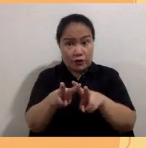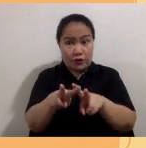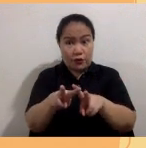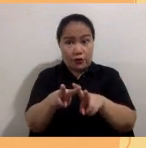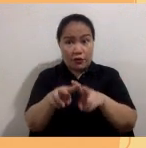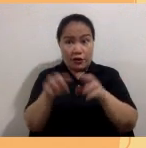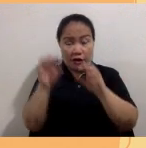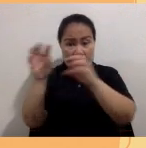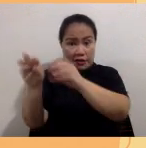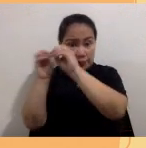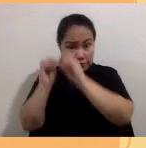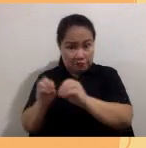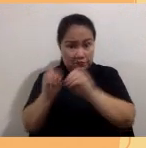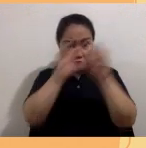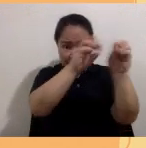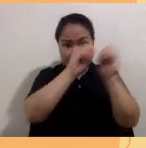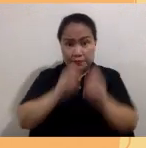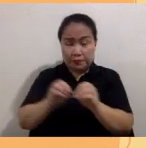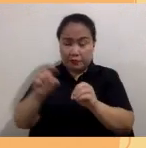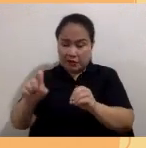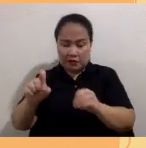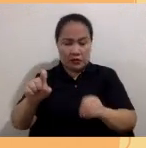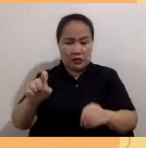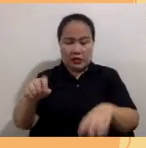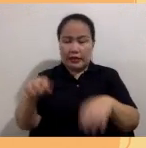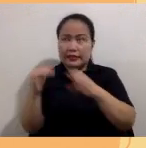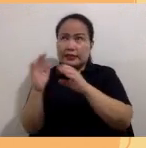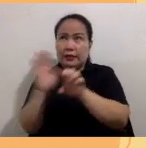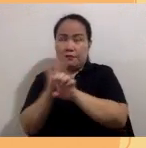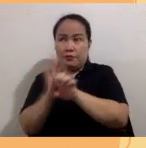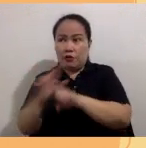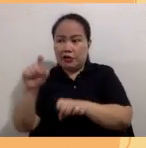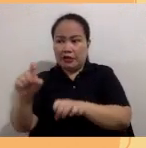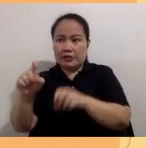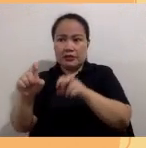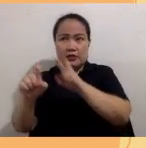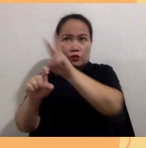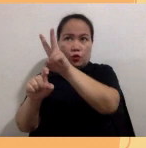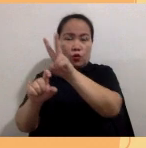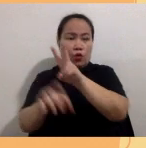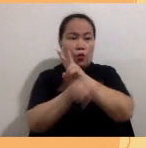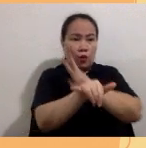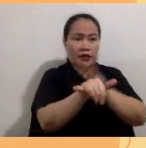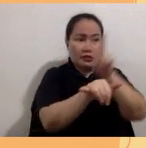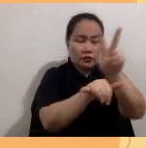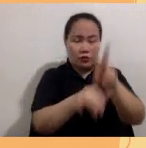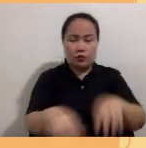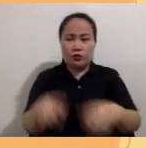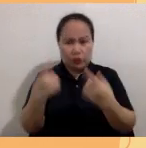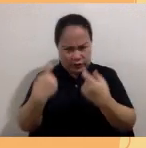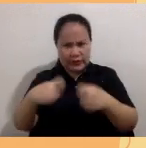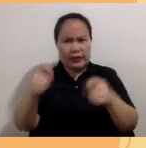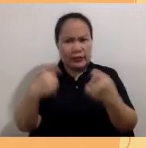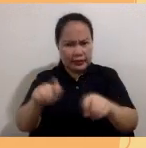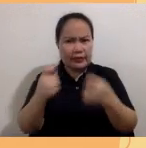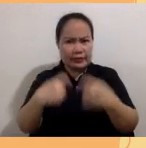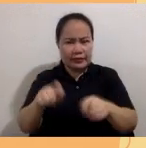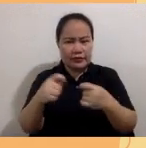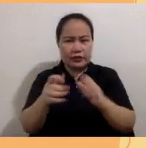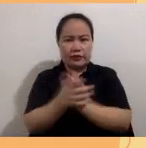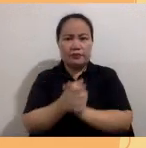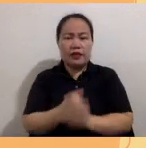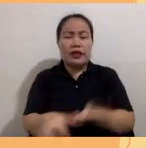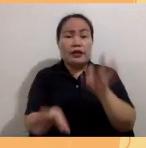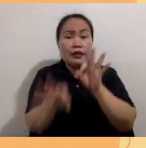at sinubstitute mo sa expression na to, hindi siya rational expression. Bakit? Let us try. If